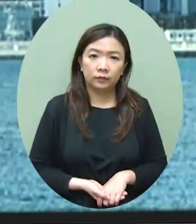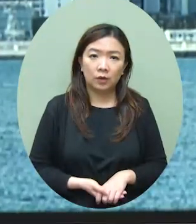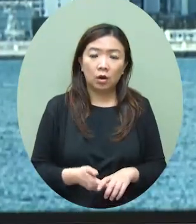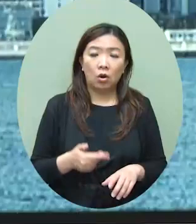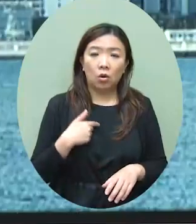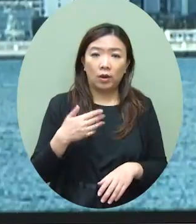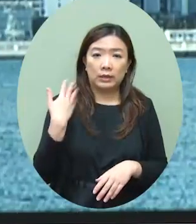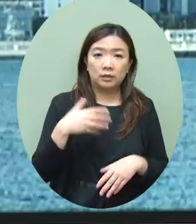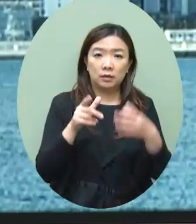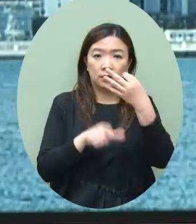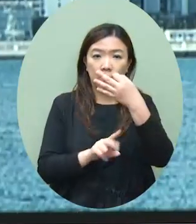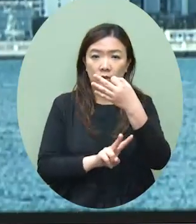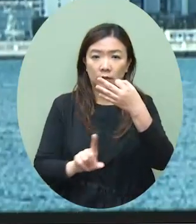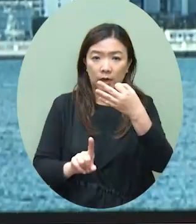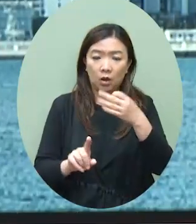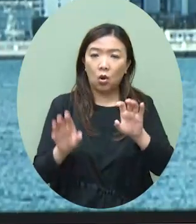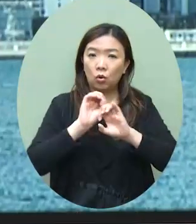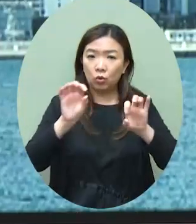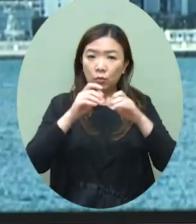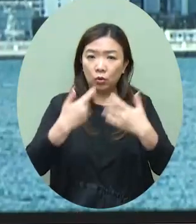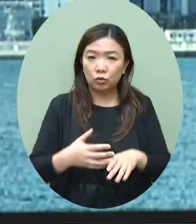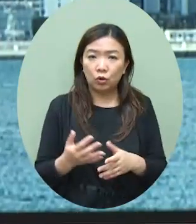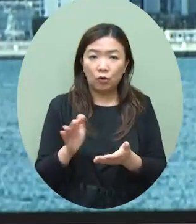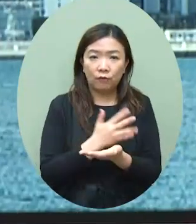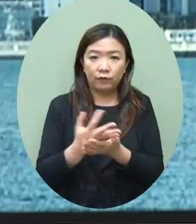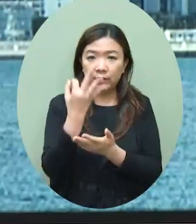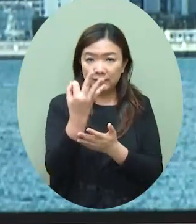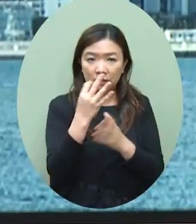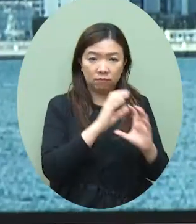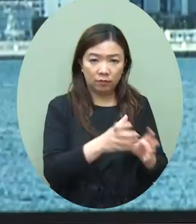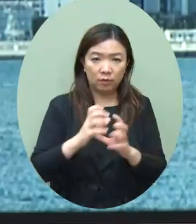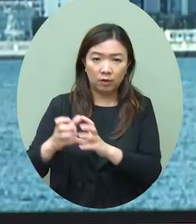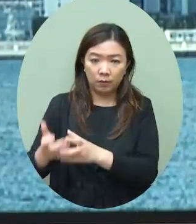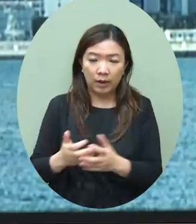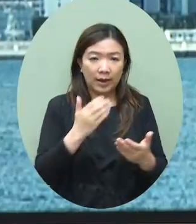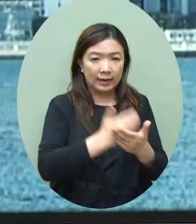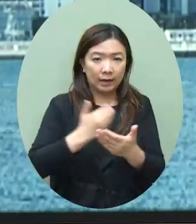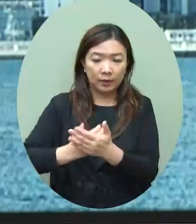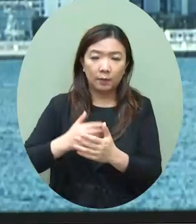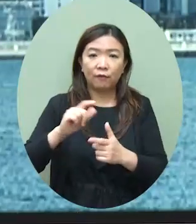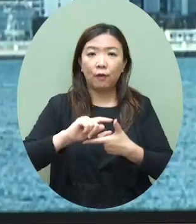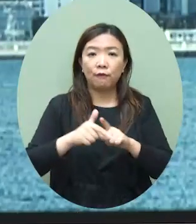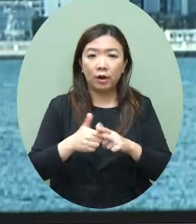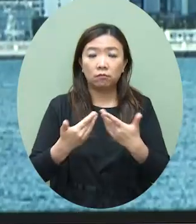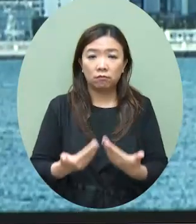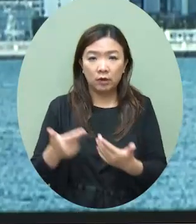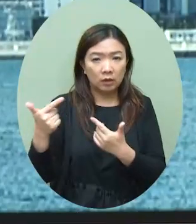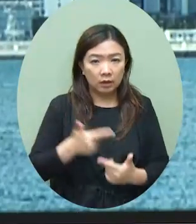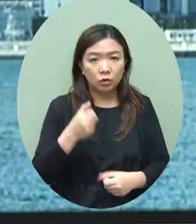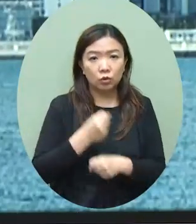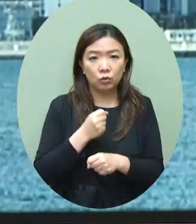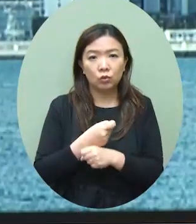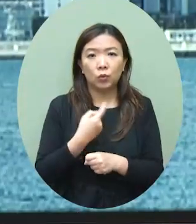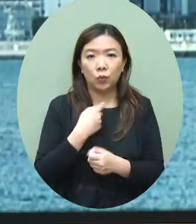unless there was a sudden surge in COVID-19 infection cases. But that looks